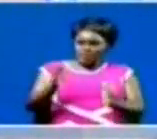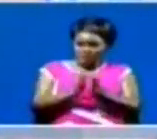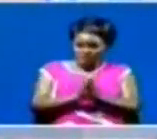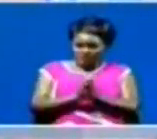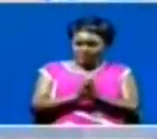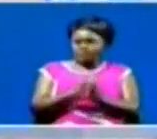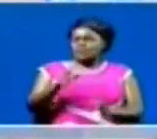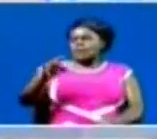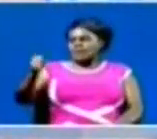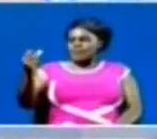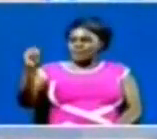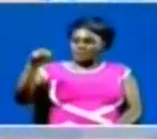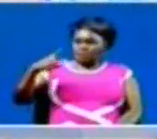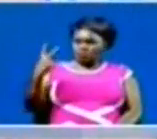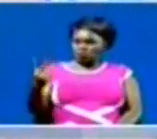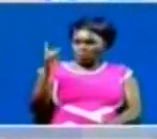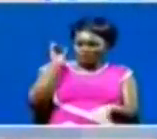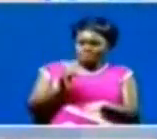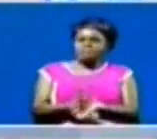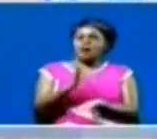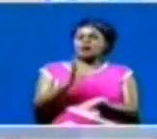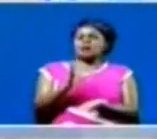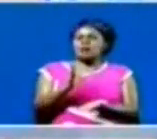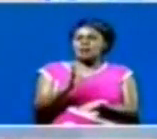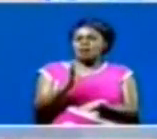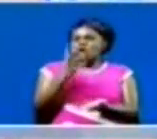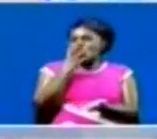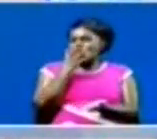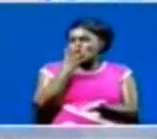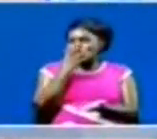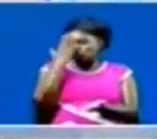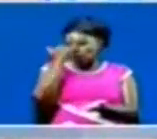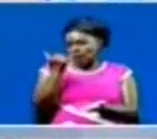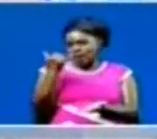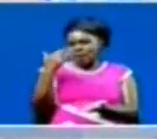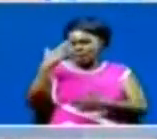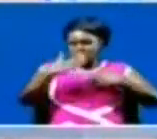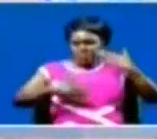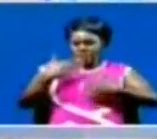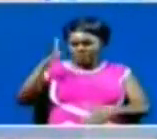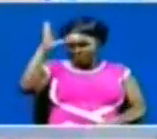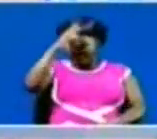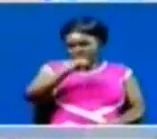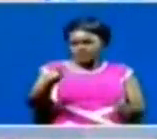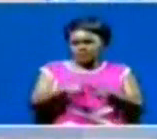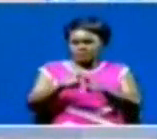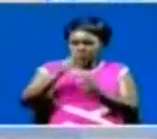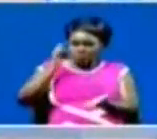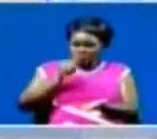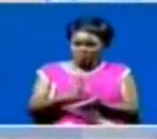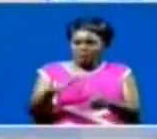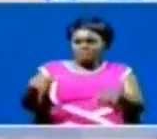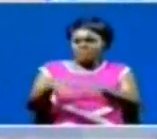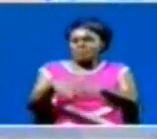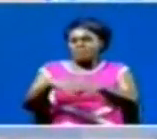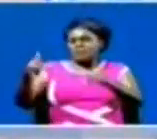Msambweni counterpart Suleiman Dori, be expelled from the Orange Party for gross misconduct. Also recommended for expulsion are six